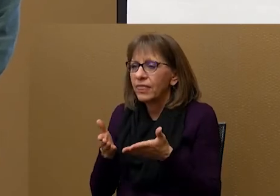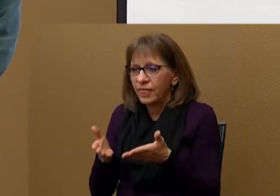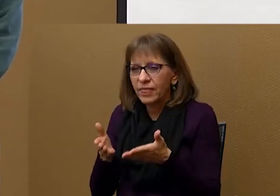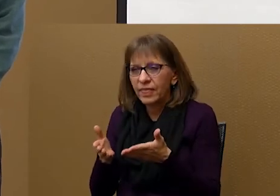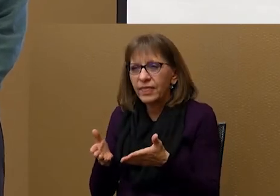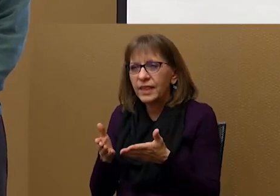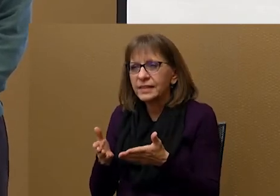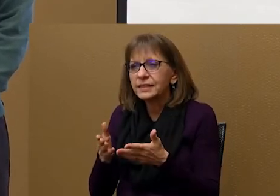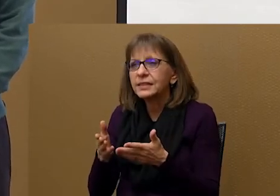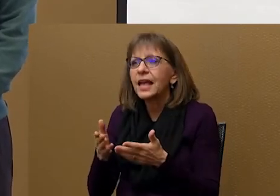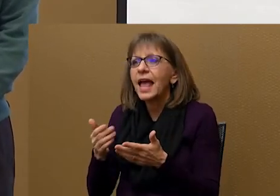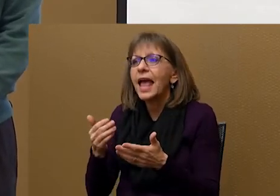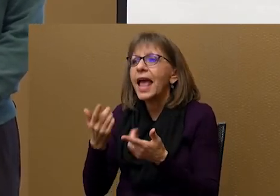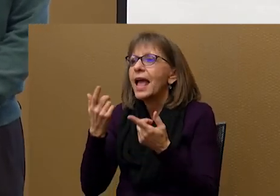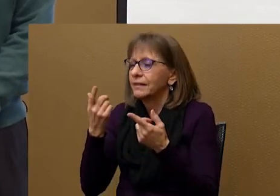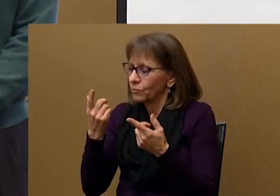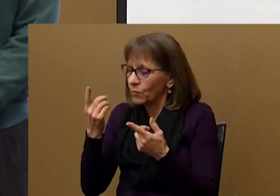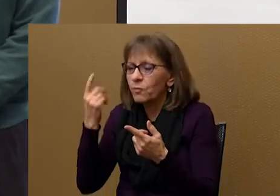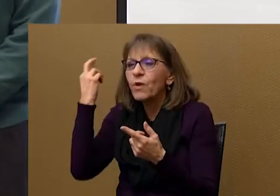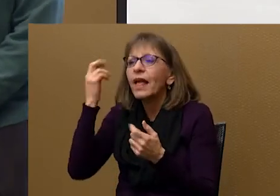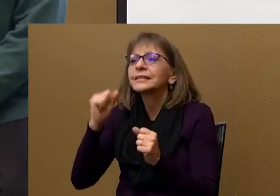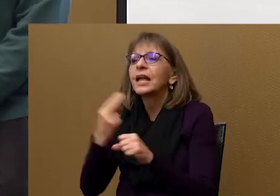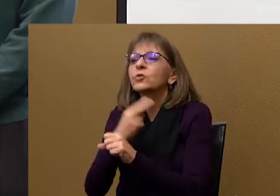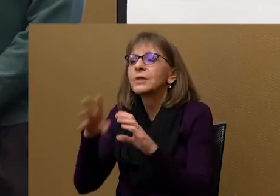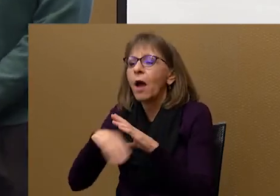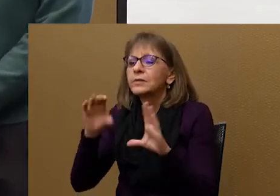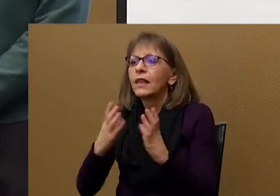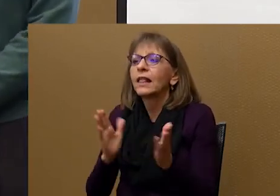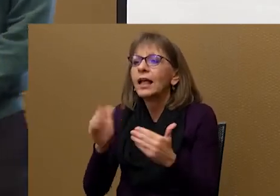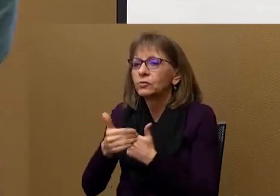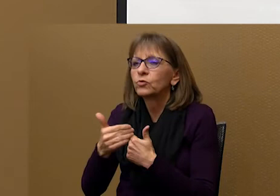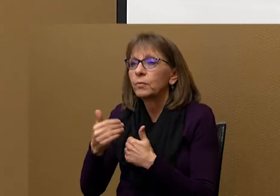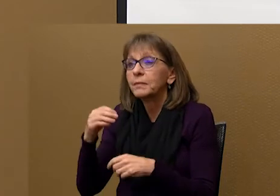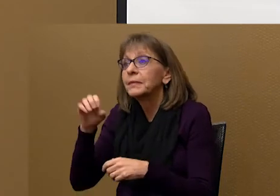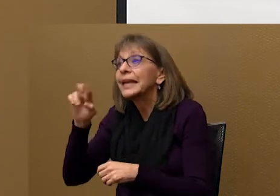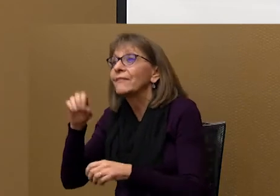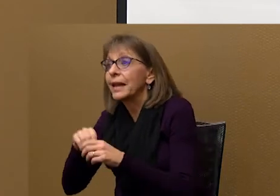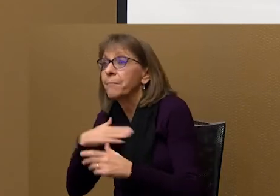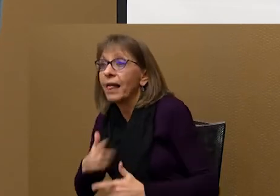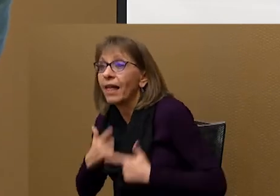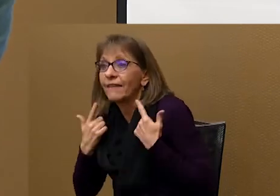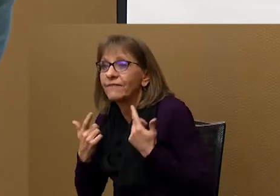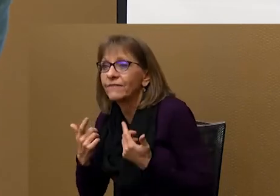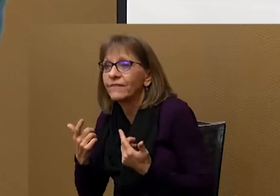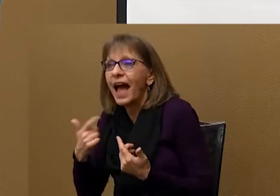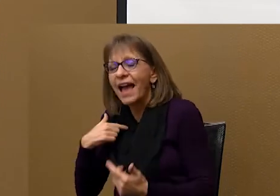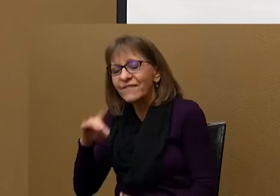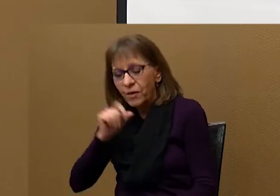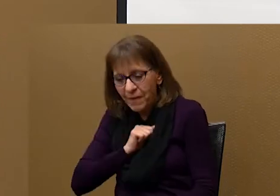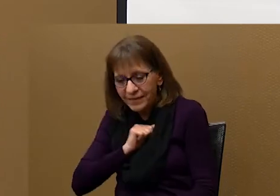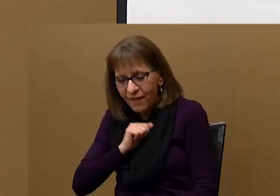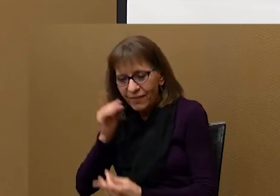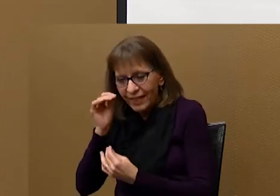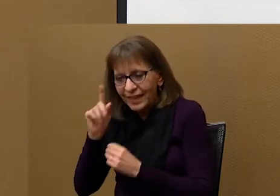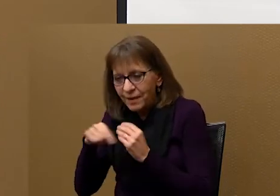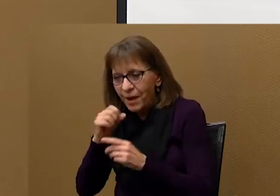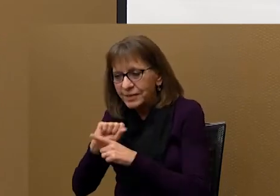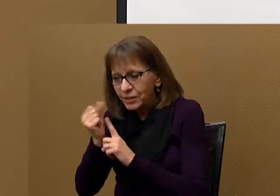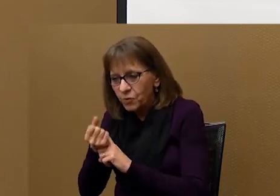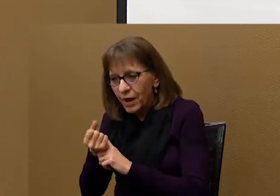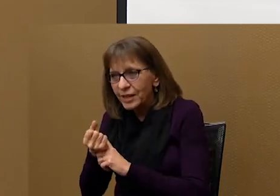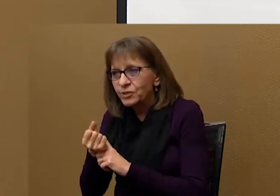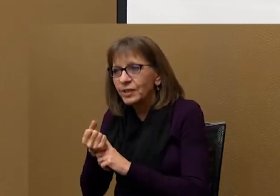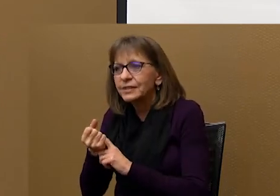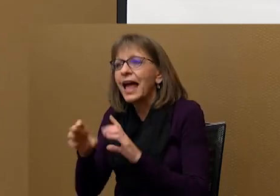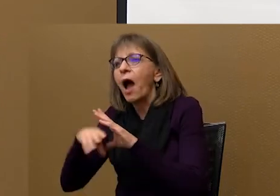classroom into other facets of our lives, especially for my life. So I found myself kind of thinking about other situations even outside